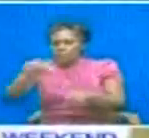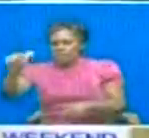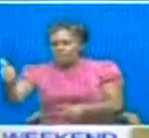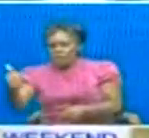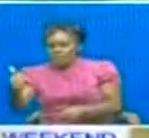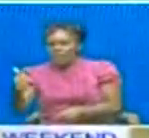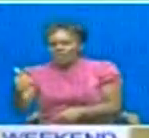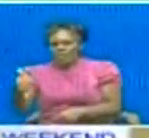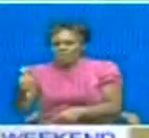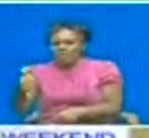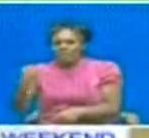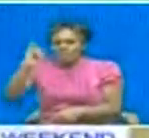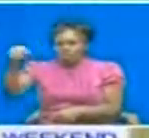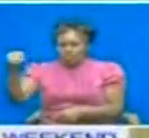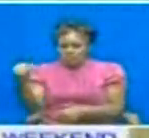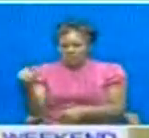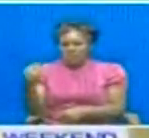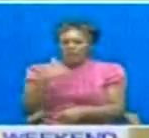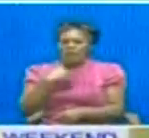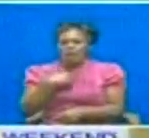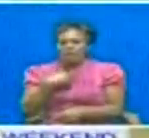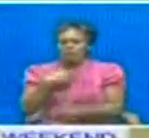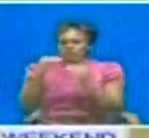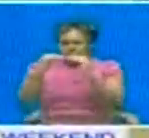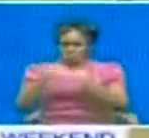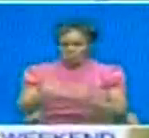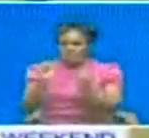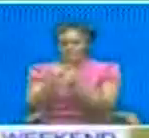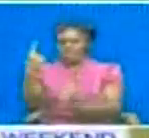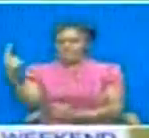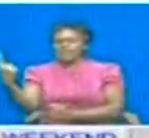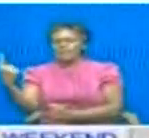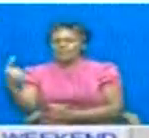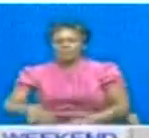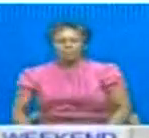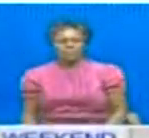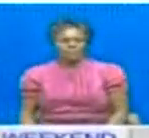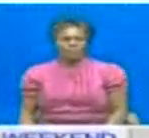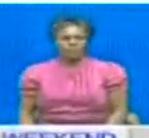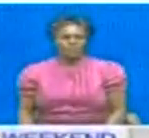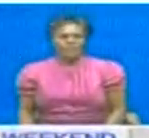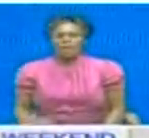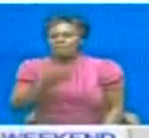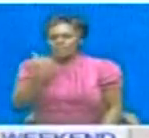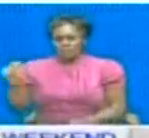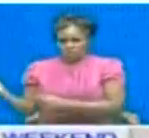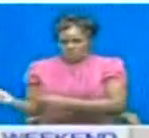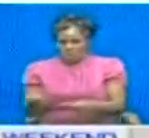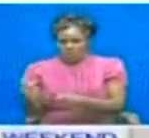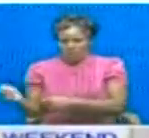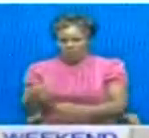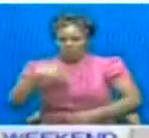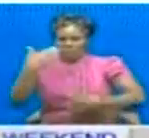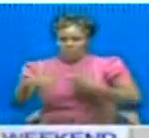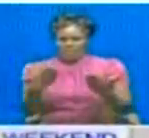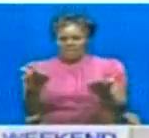and the first round leader Joseph Felipe Lima are also following with 11 under par. I'm playing the best golf I've played for ages, you know,